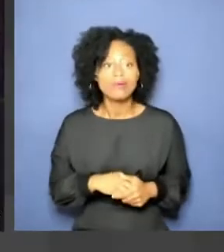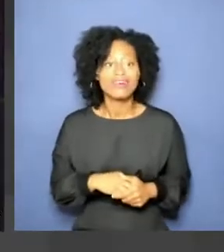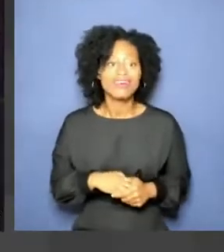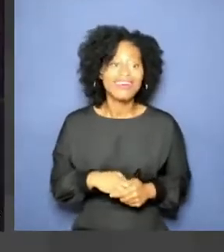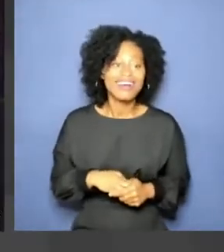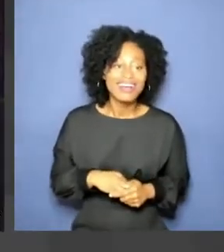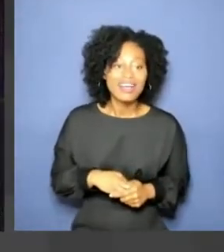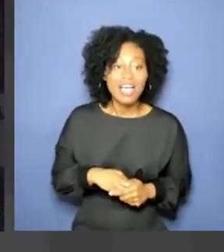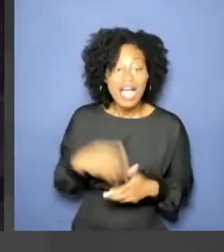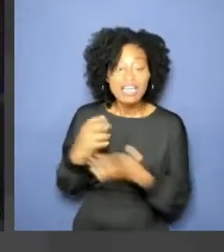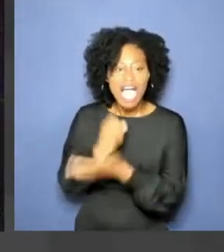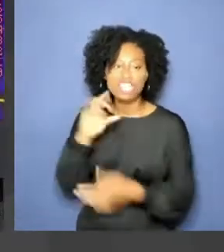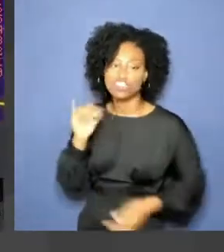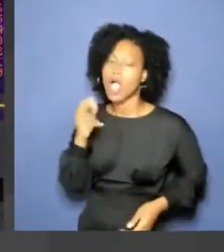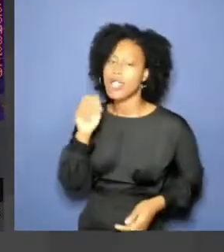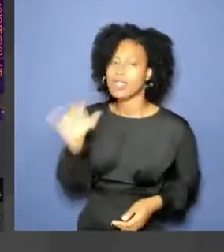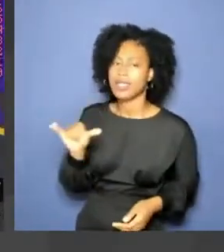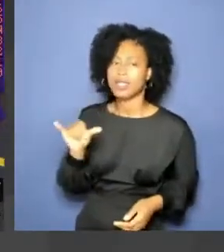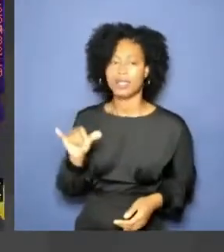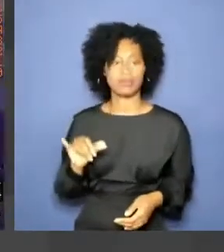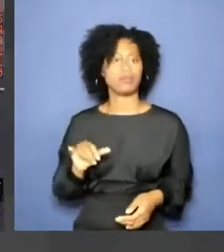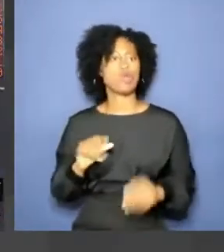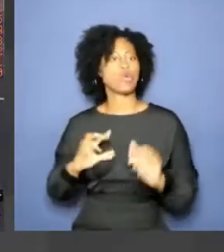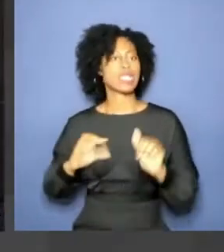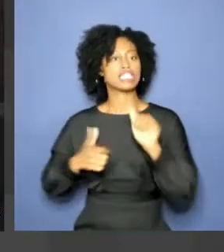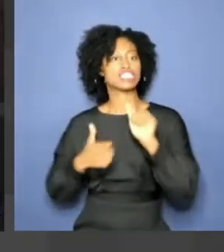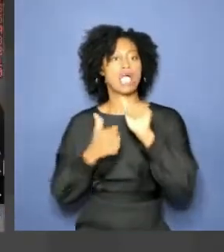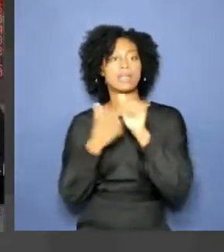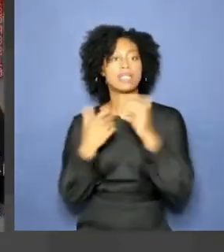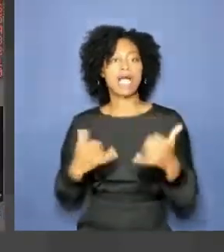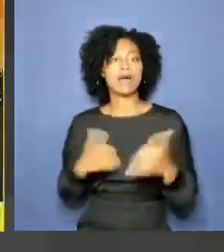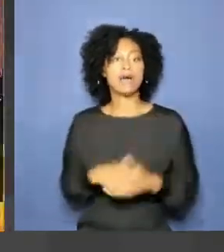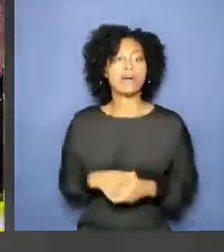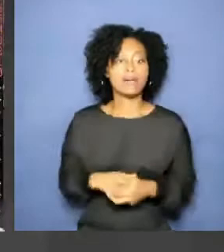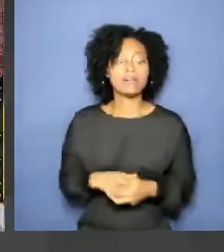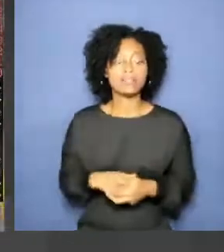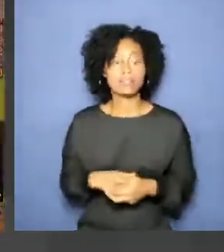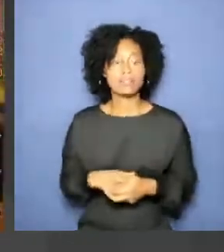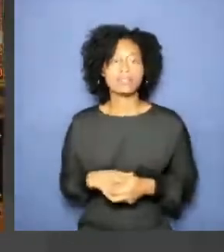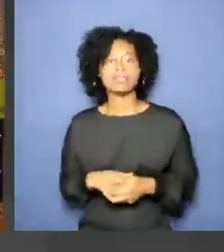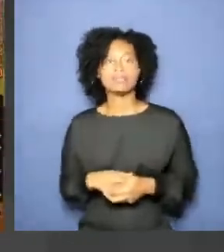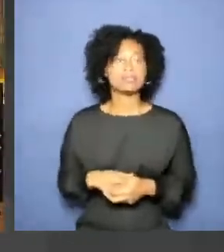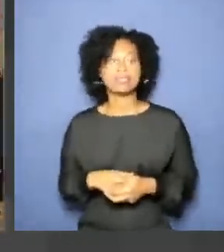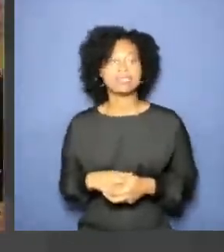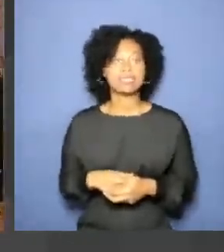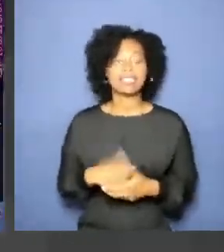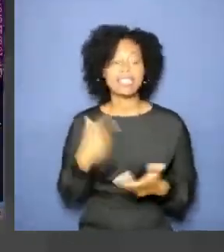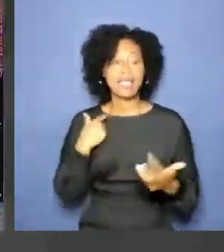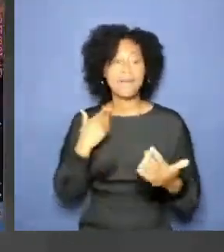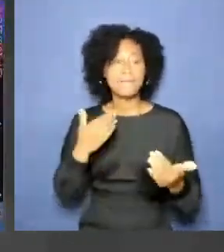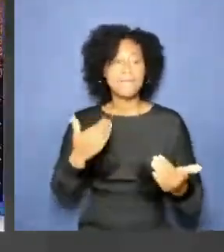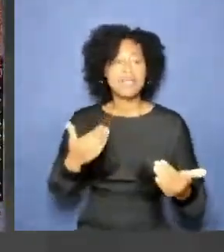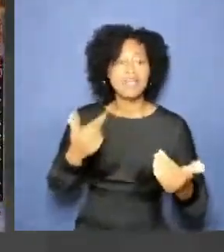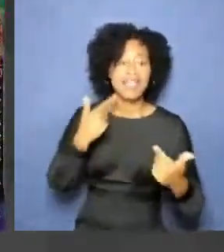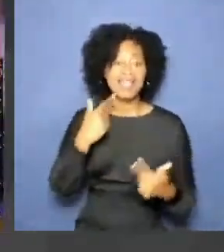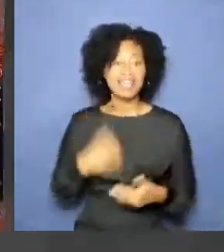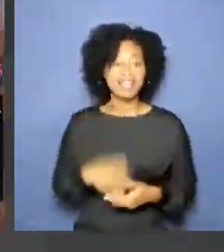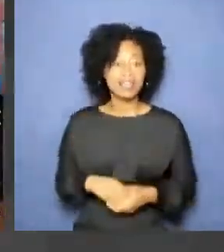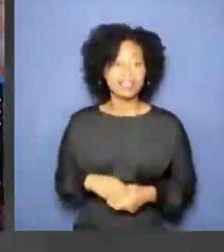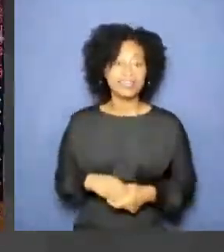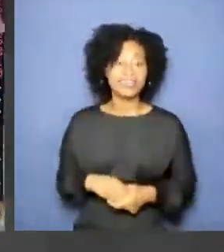Johnny. Okay, we're kind of armored up now. Kind of. And by that I mean very. Let's go. Get me. He's low H. Got him. It's